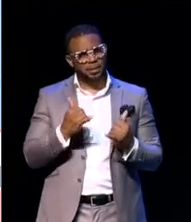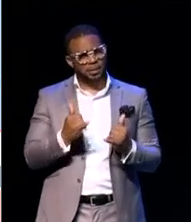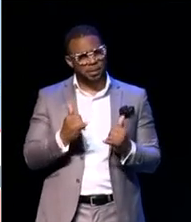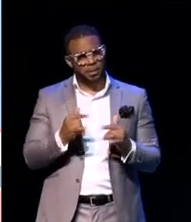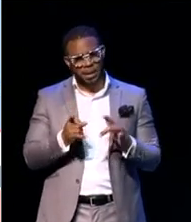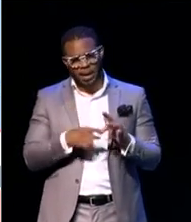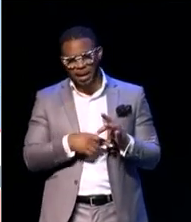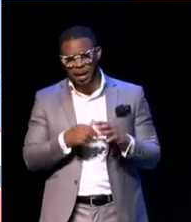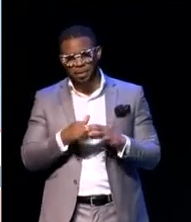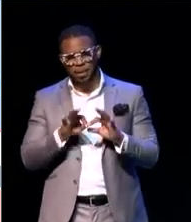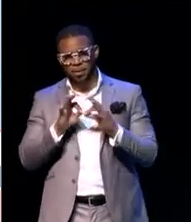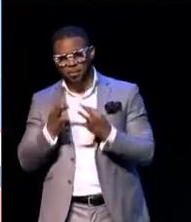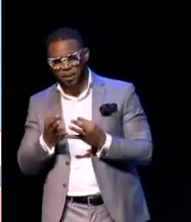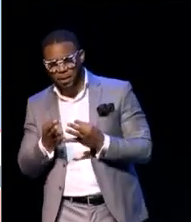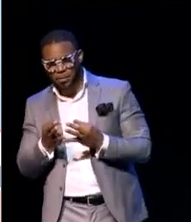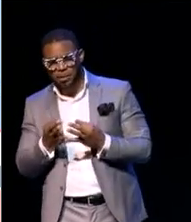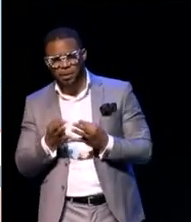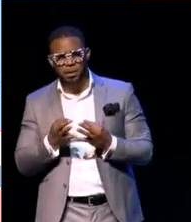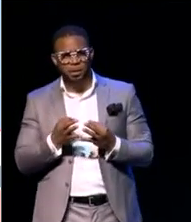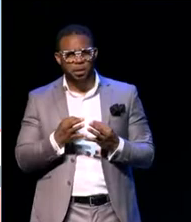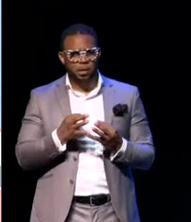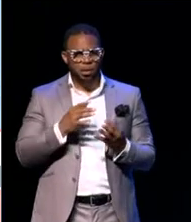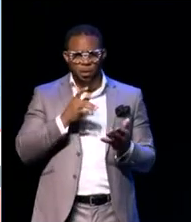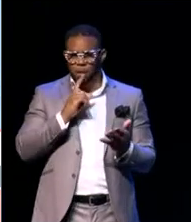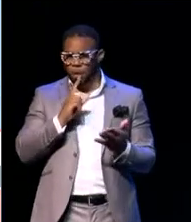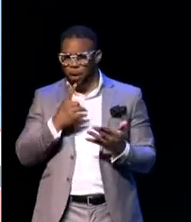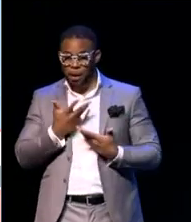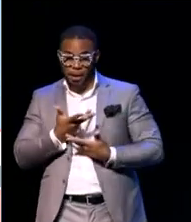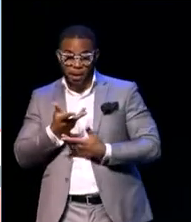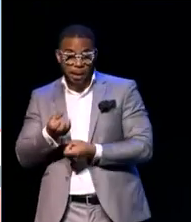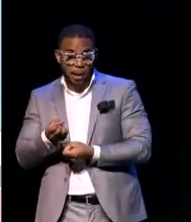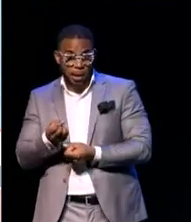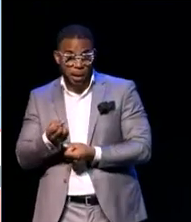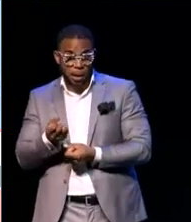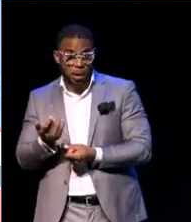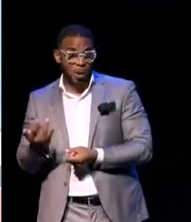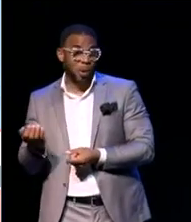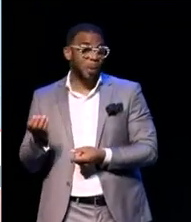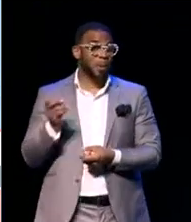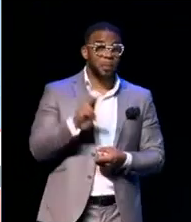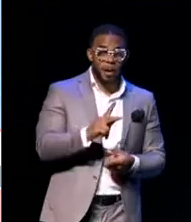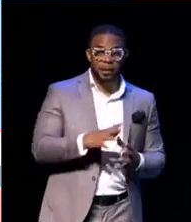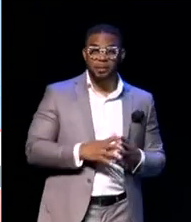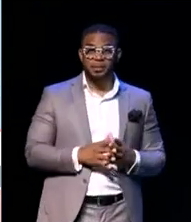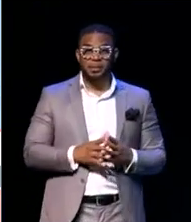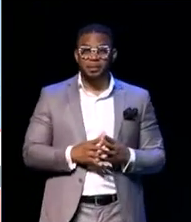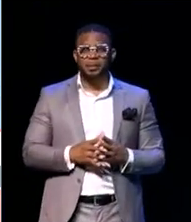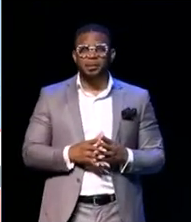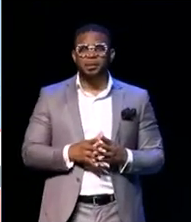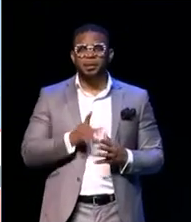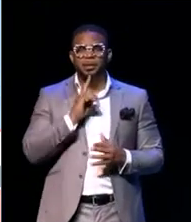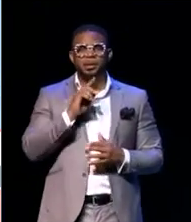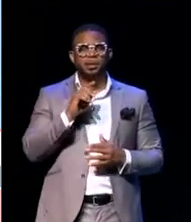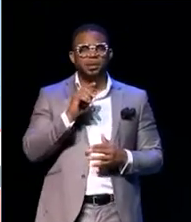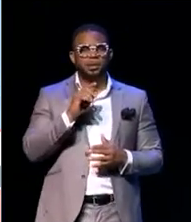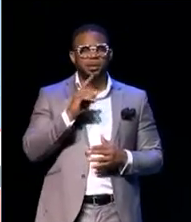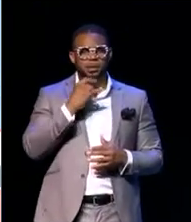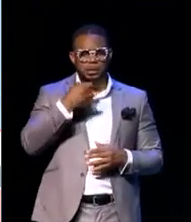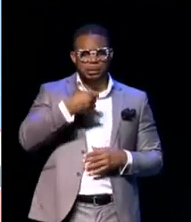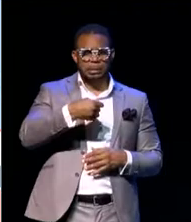still gaps in families who are confident in going back, and there's a racial